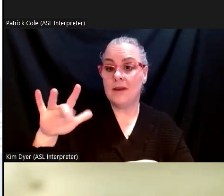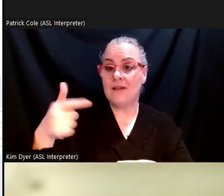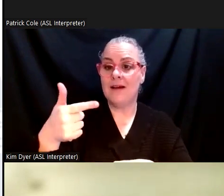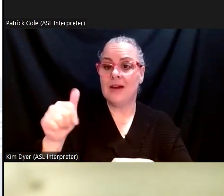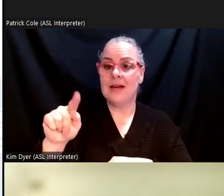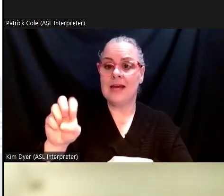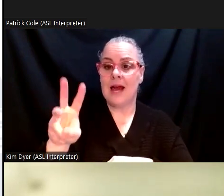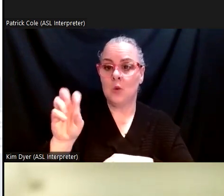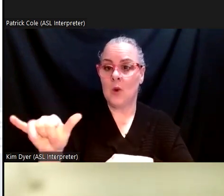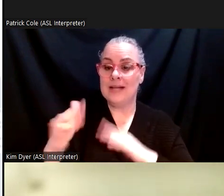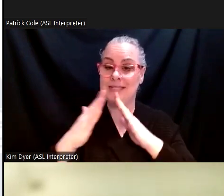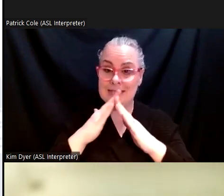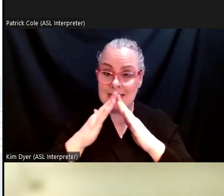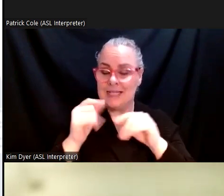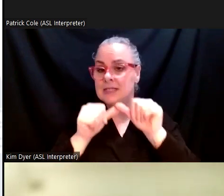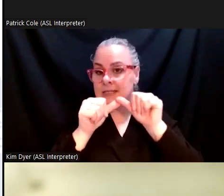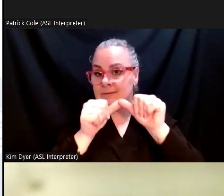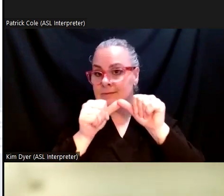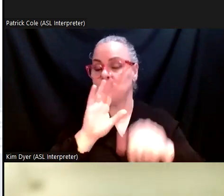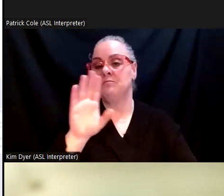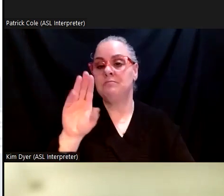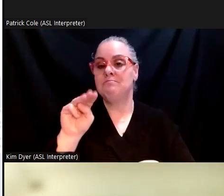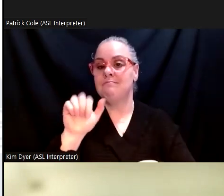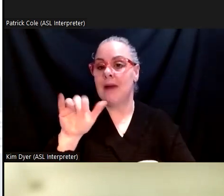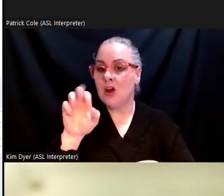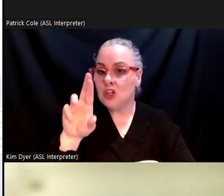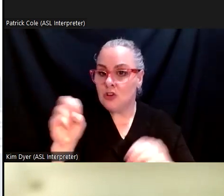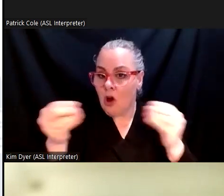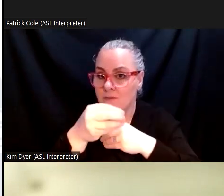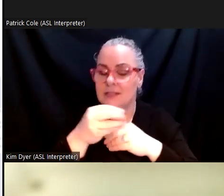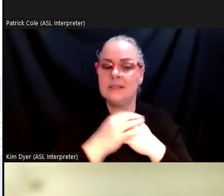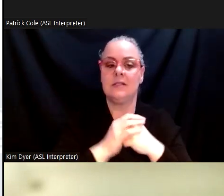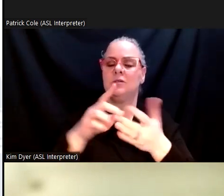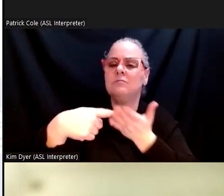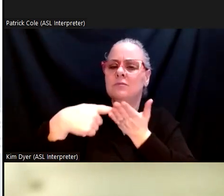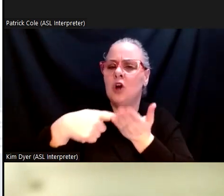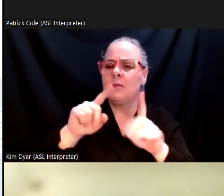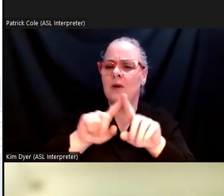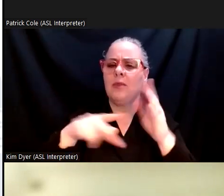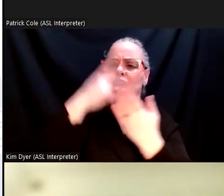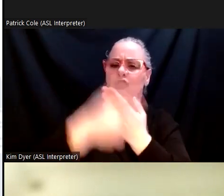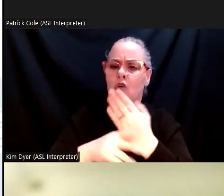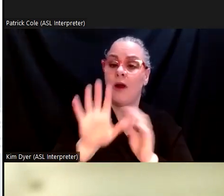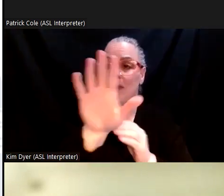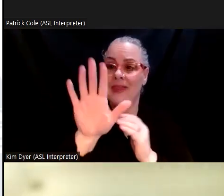cities, sustainability or mayor's office officials to talk about the program and get their